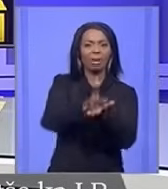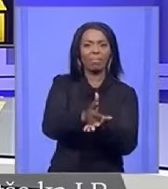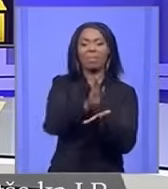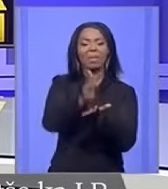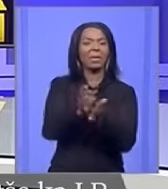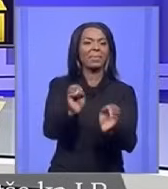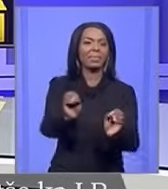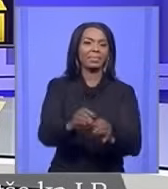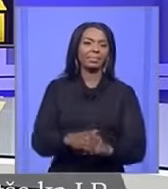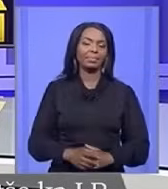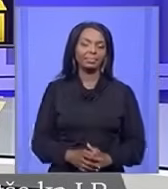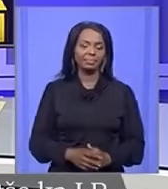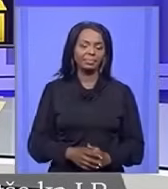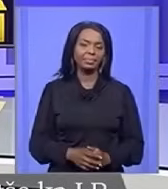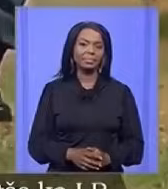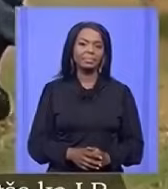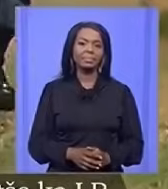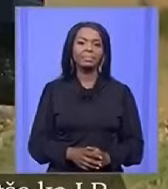yeo.